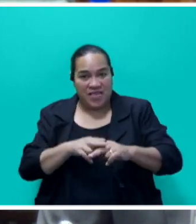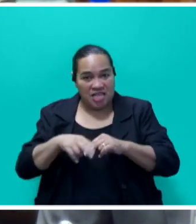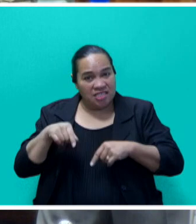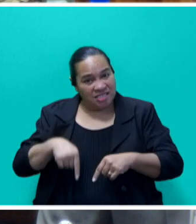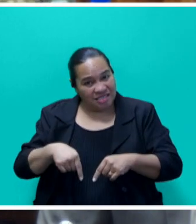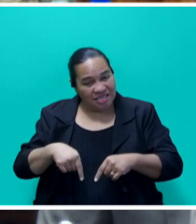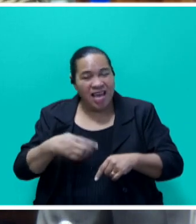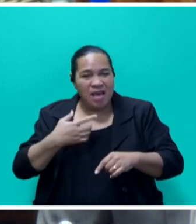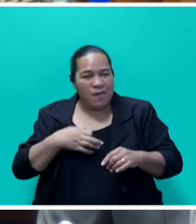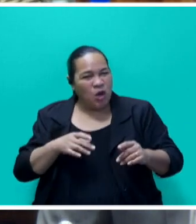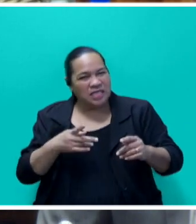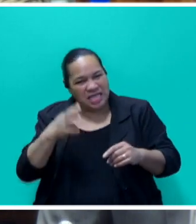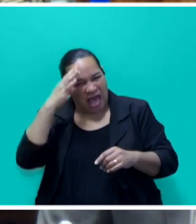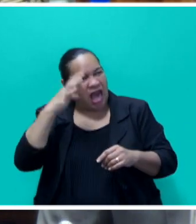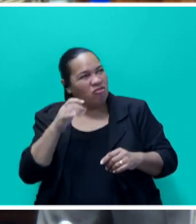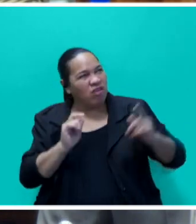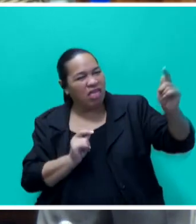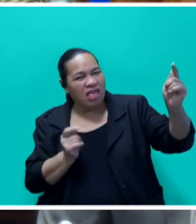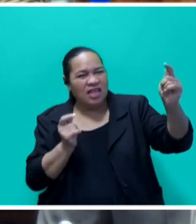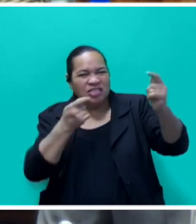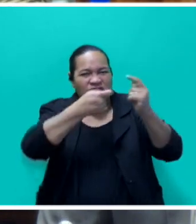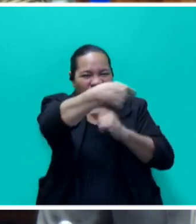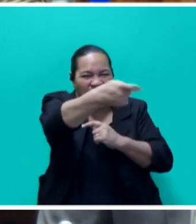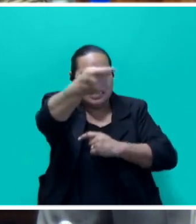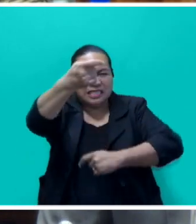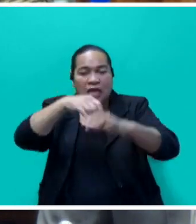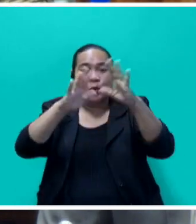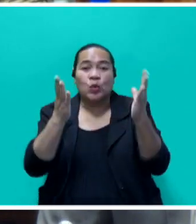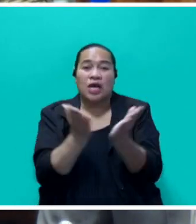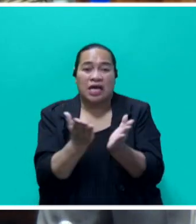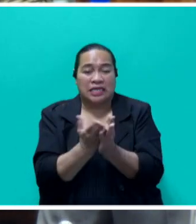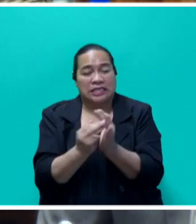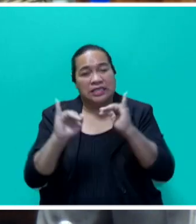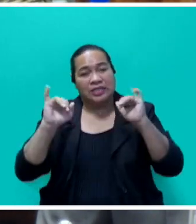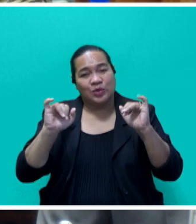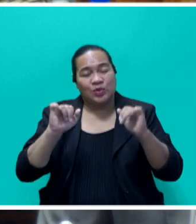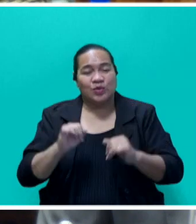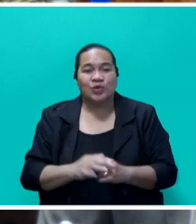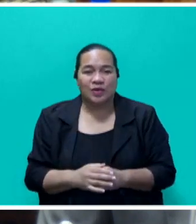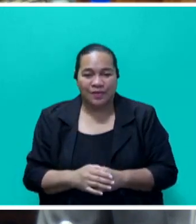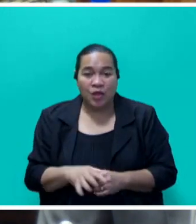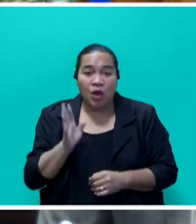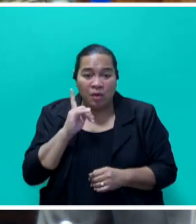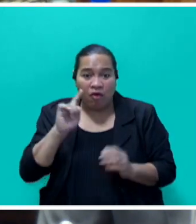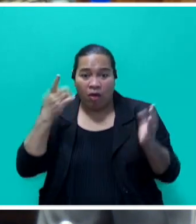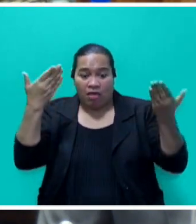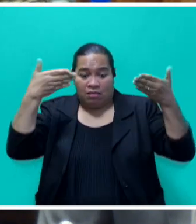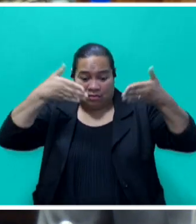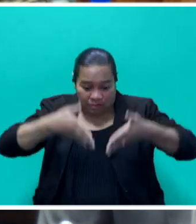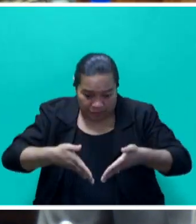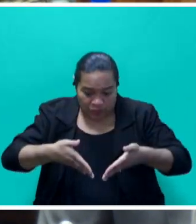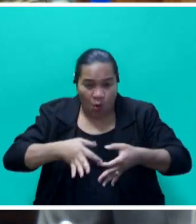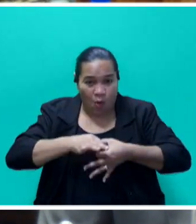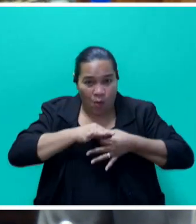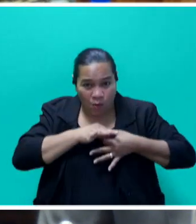this is a transnational issue. And it's a global issue as well, Mr. Speaker, sir, before we zero it down